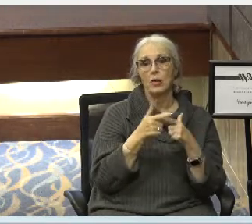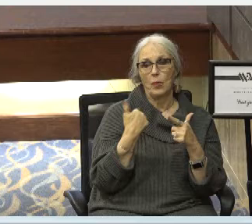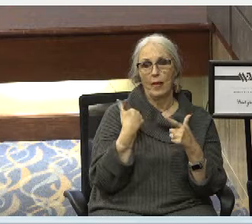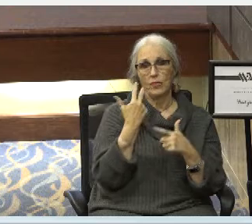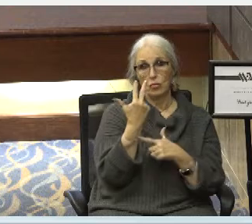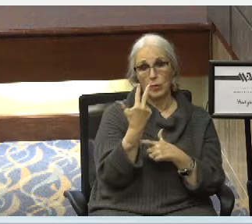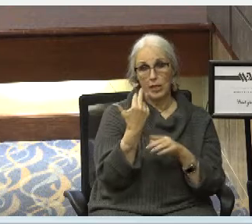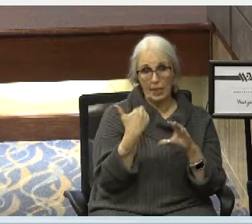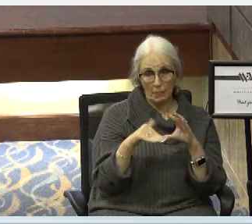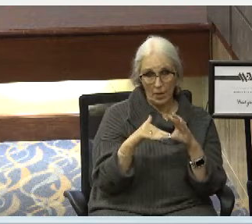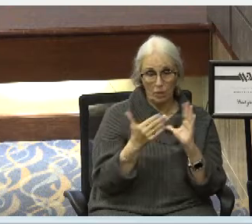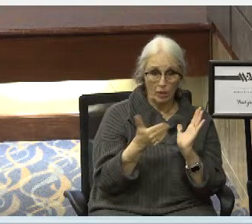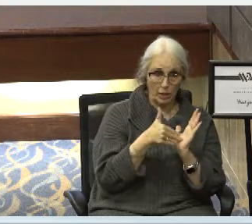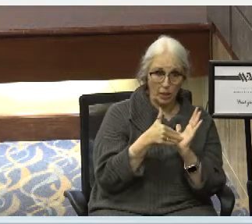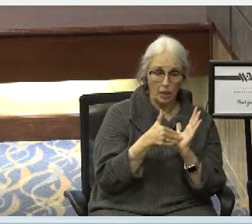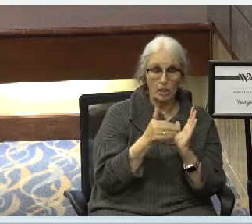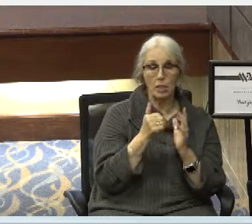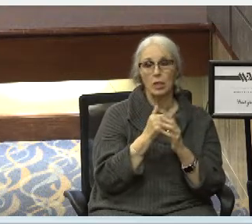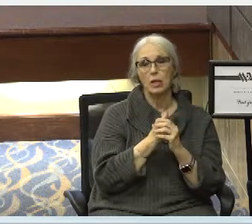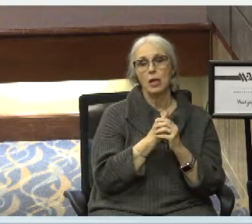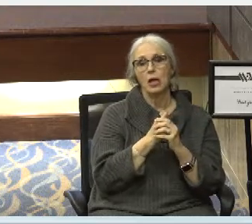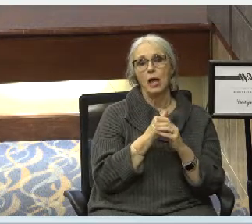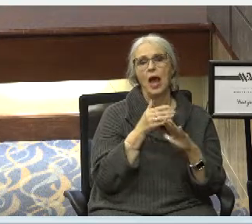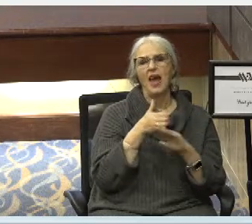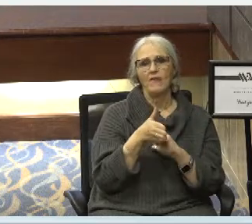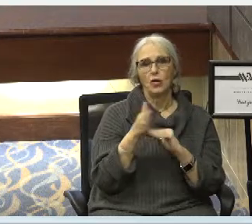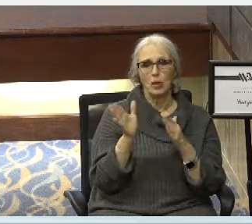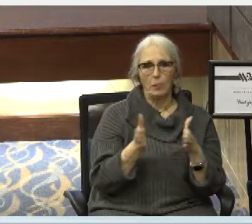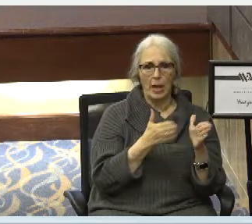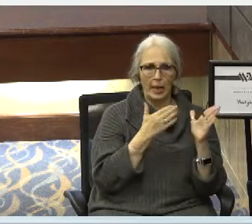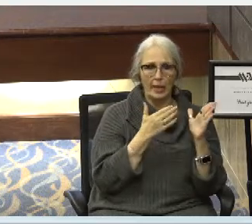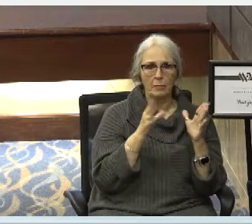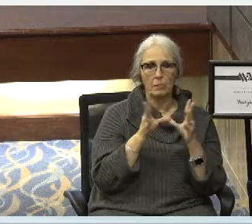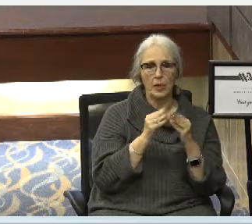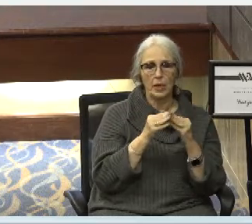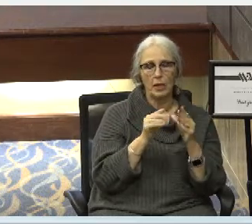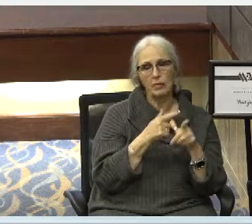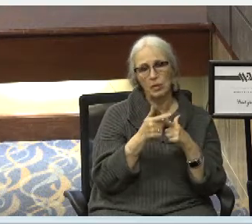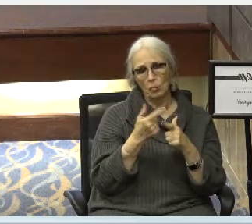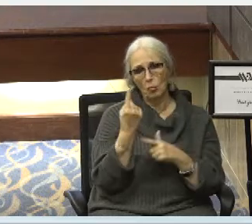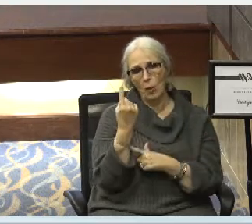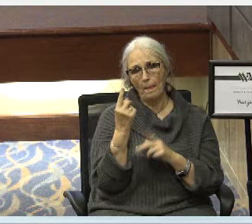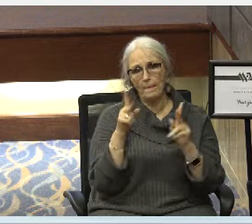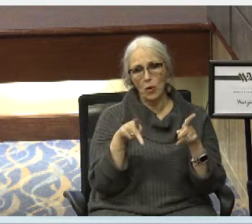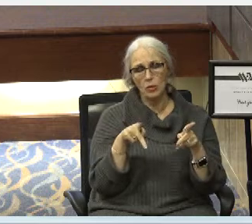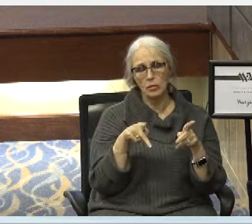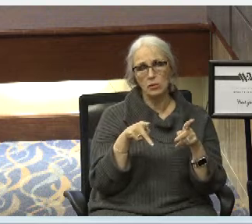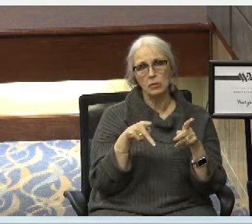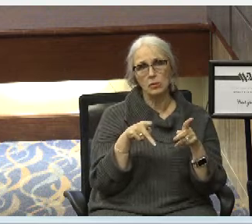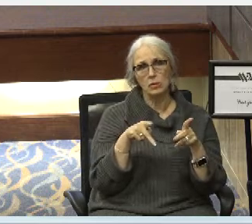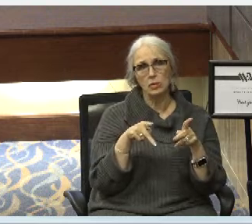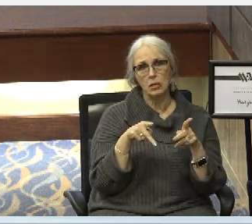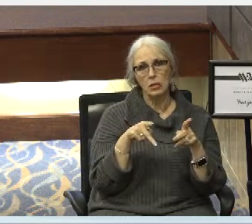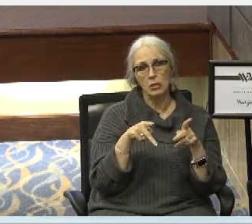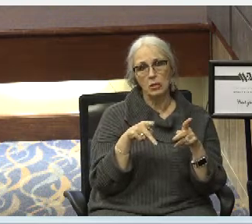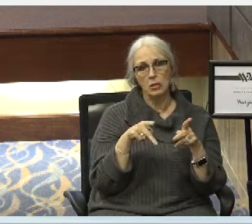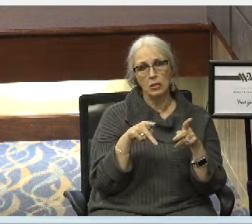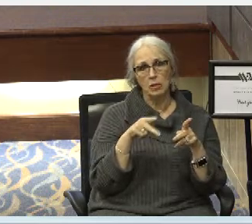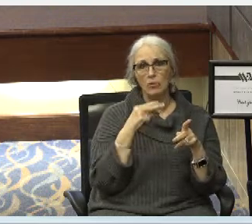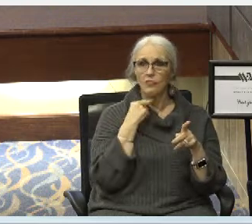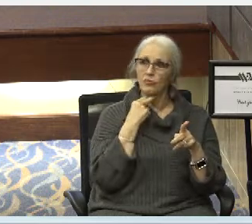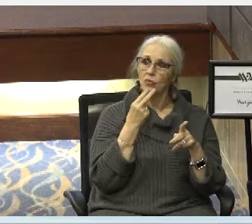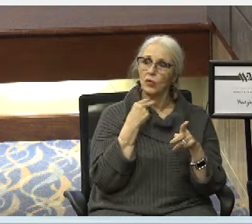3 emails opposed, one after the Plan Commission meeting, and then one person voiced